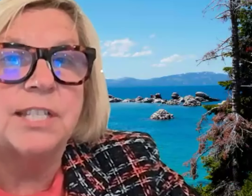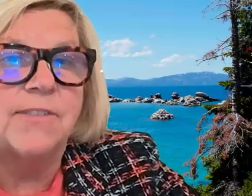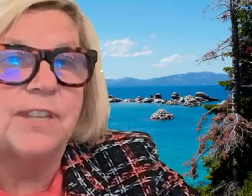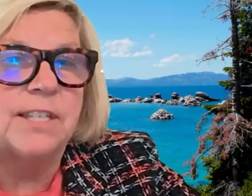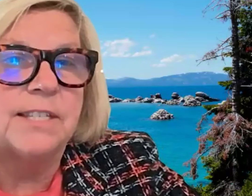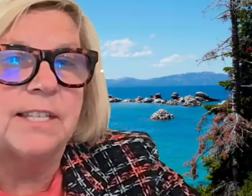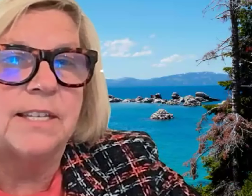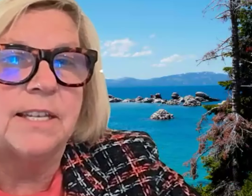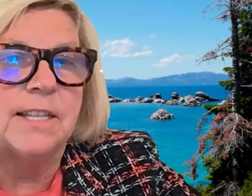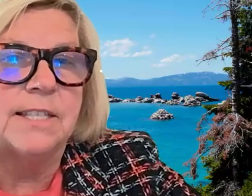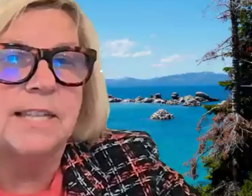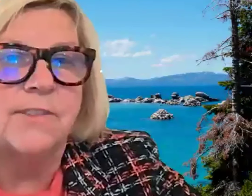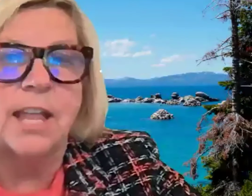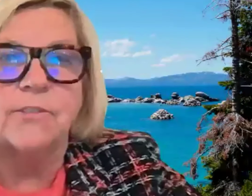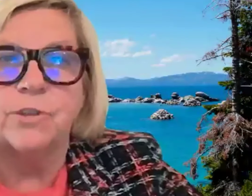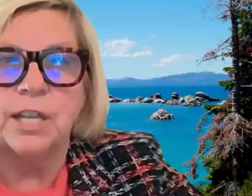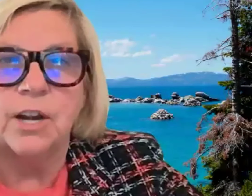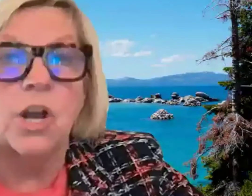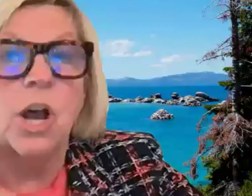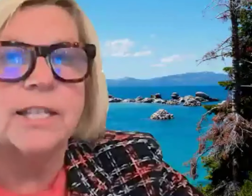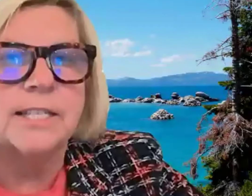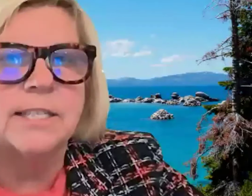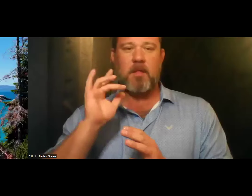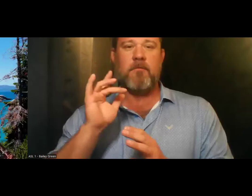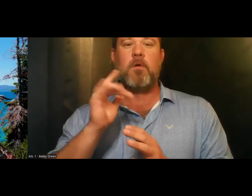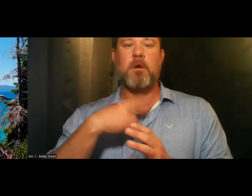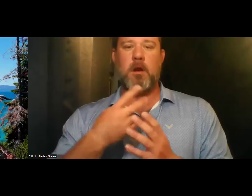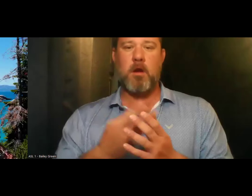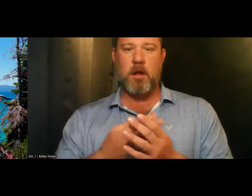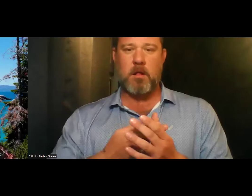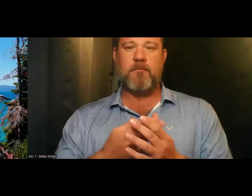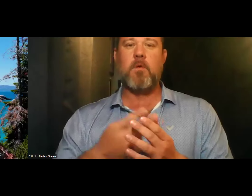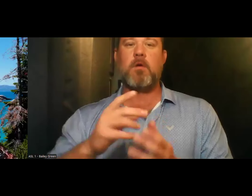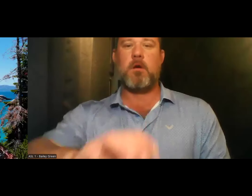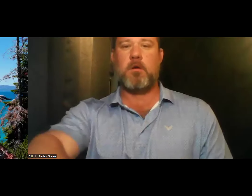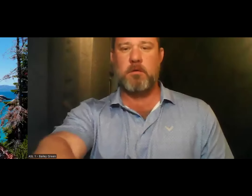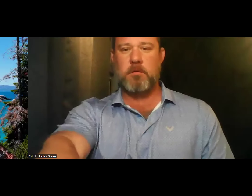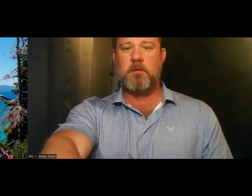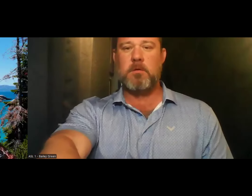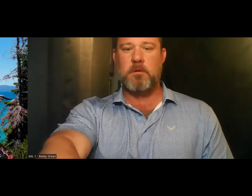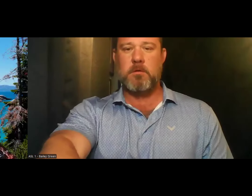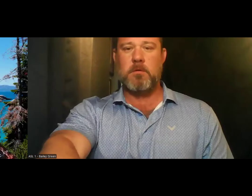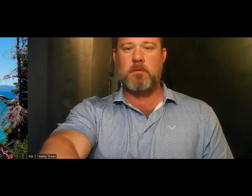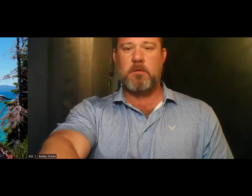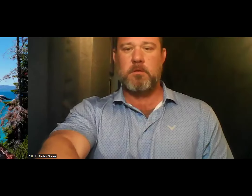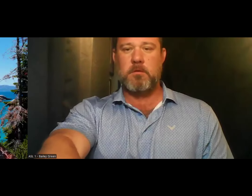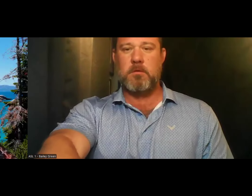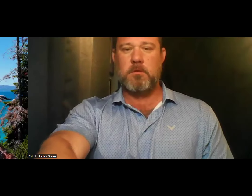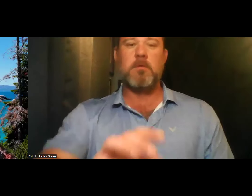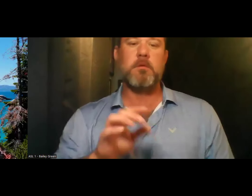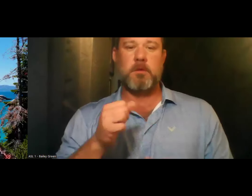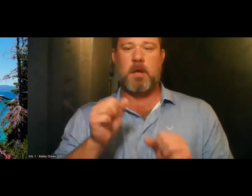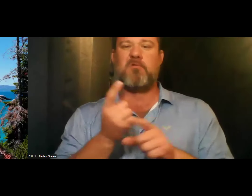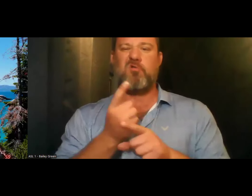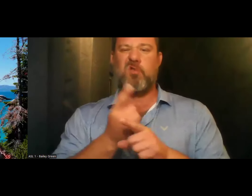7,798 RCFEs in the state of California, and our colleagues at DSS can correct me if that's a